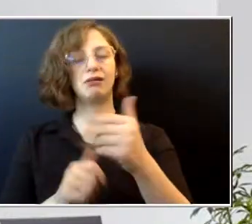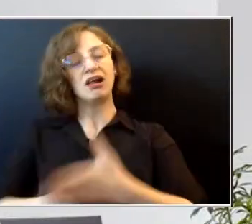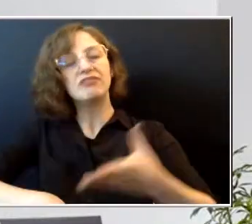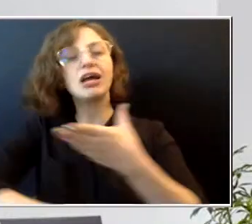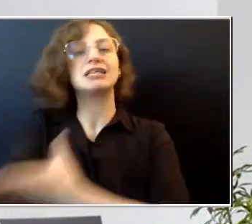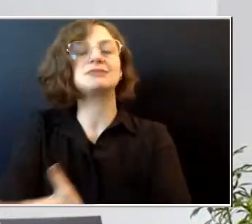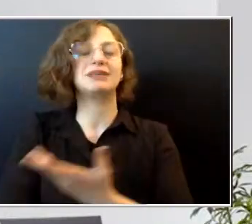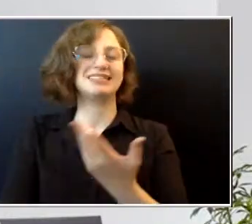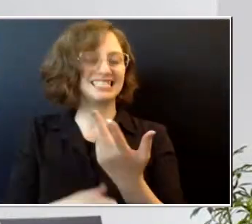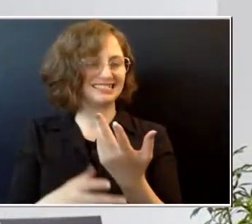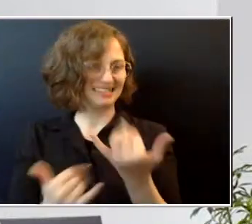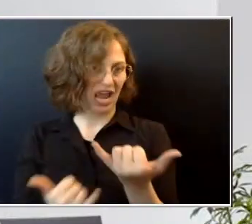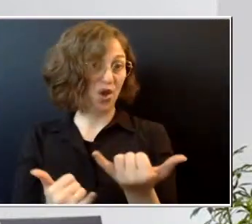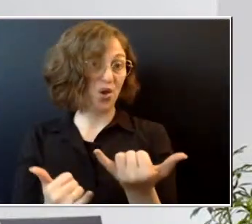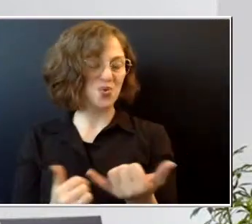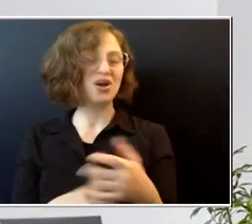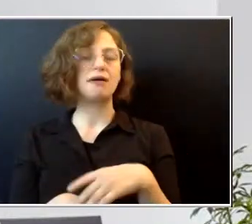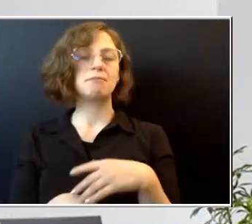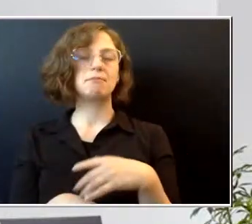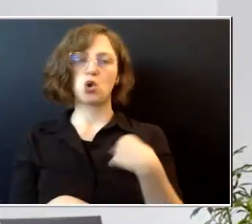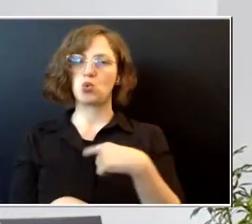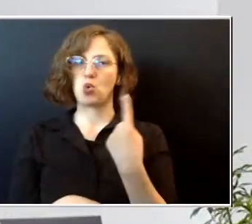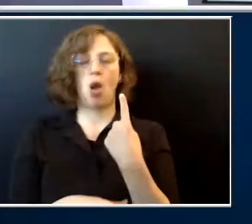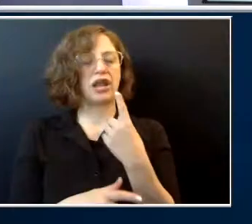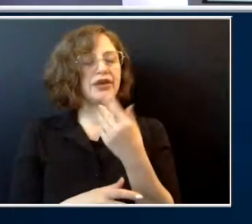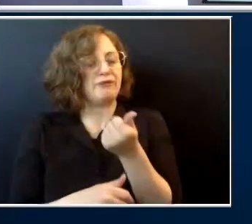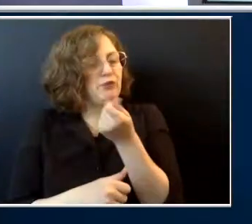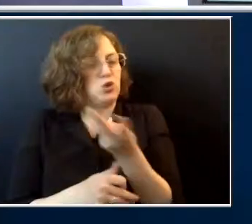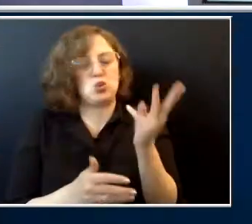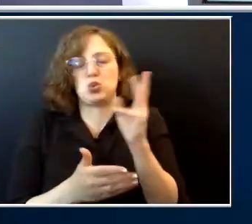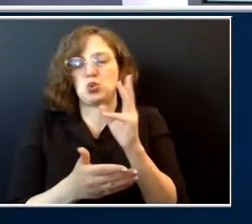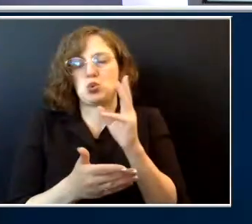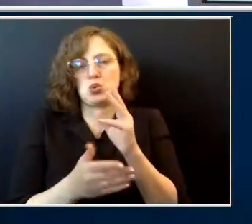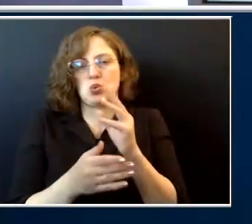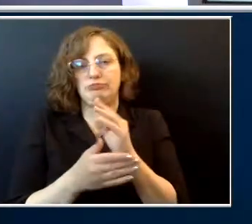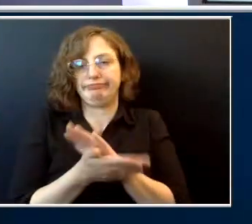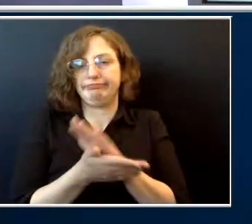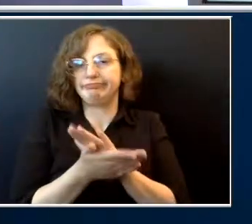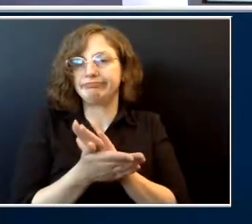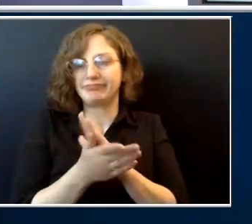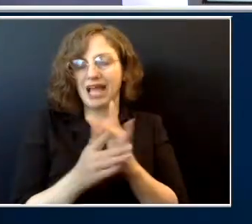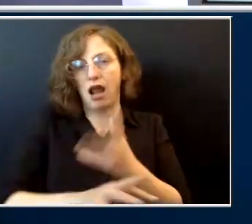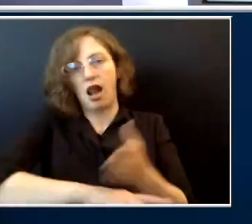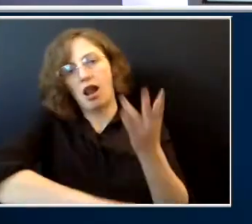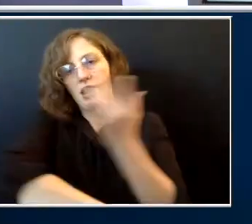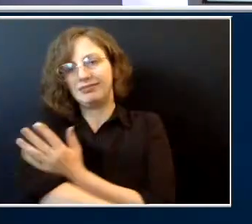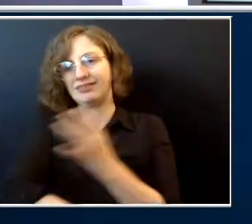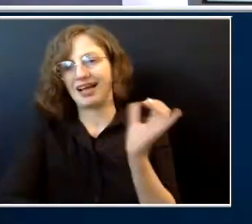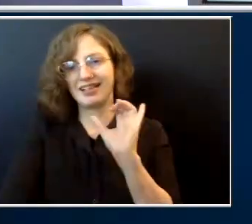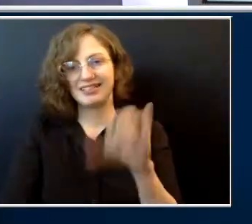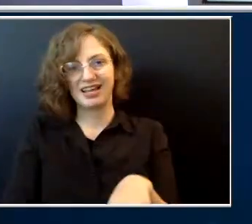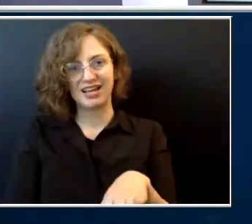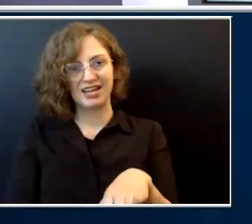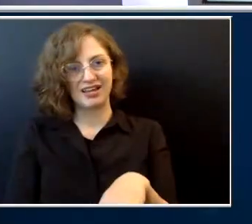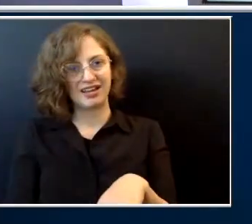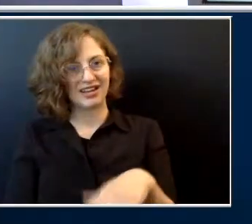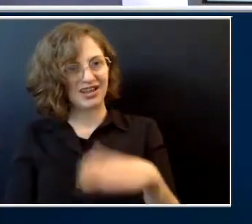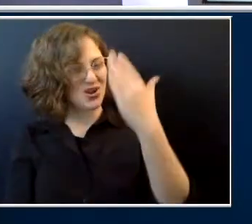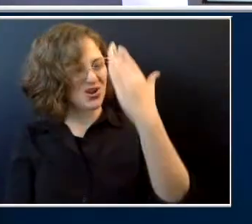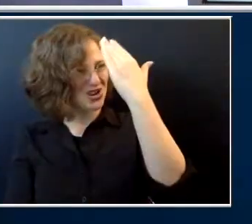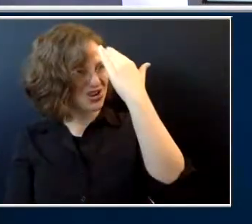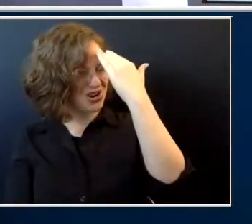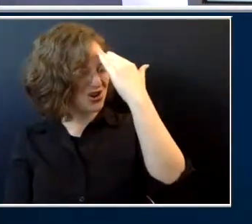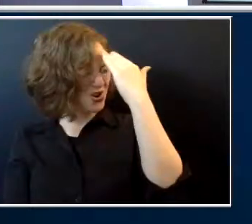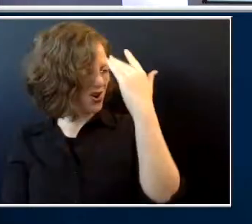number of institutions that are seeing this level of growth. You know what I say to that? Rock, shock,